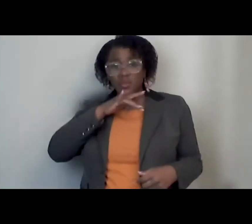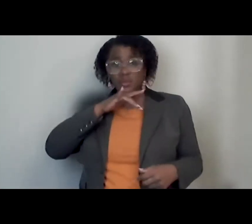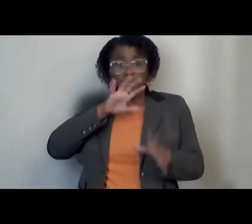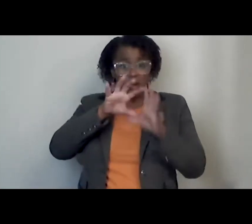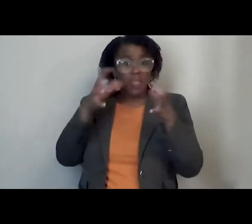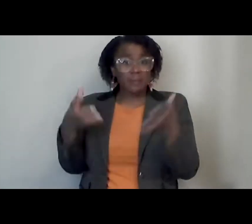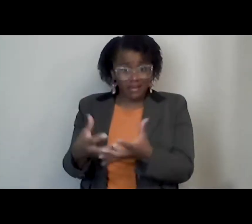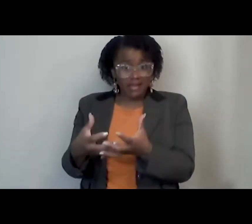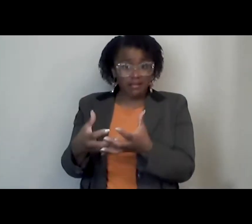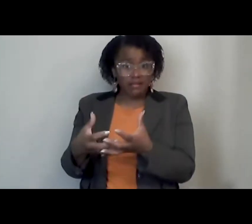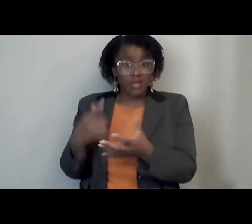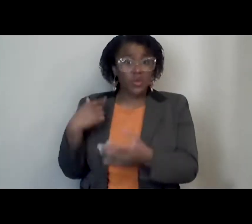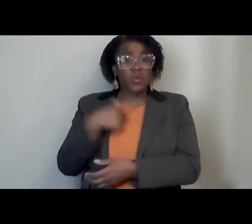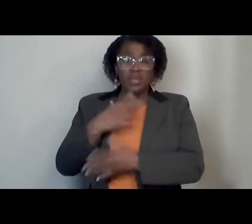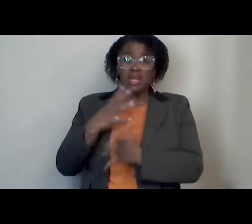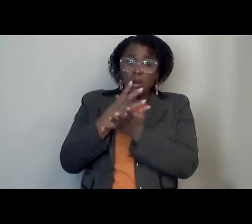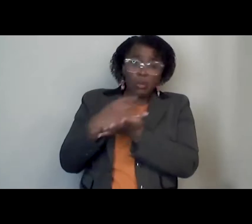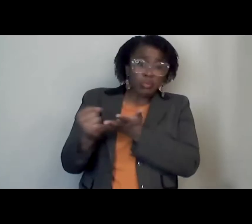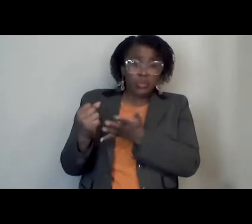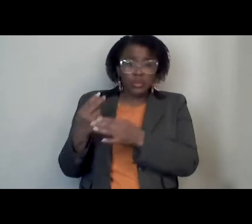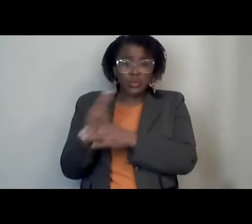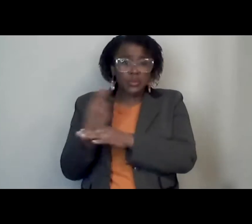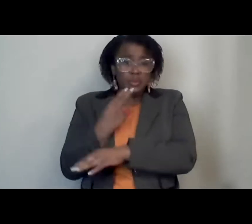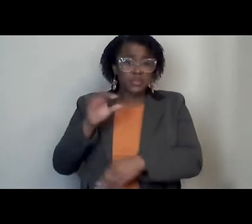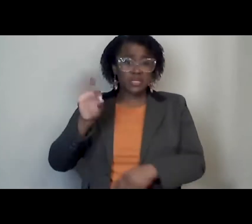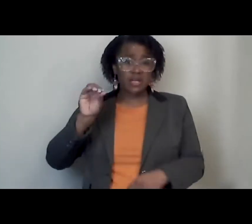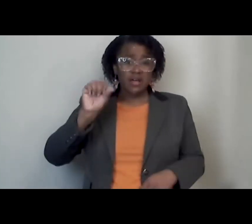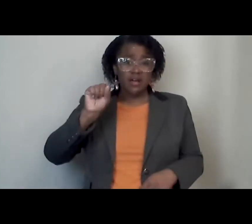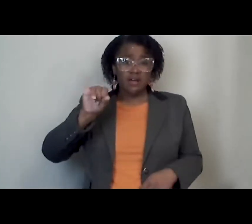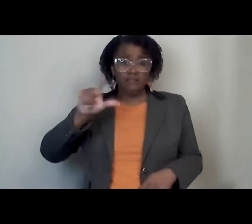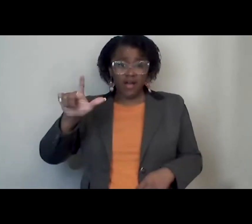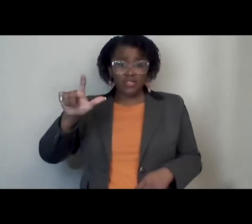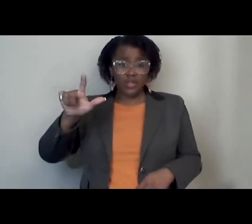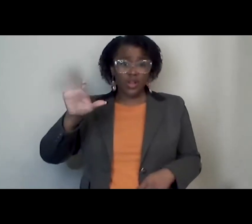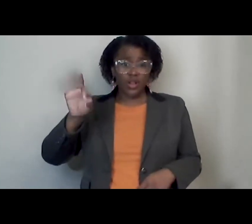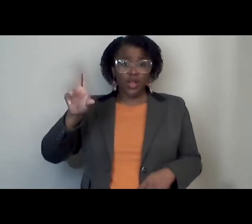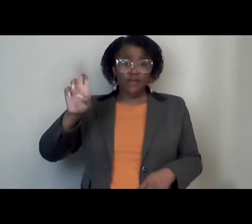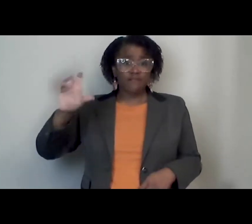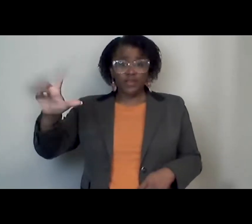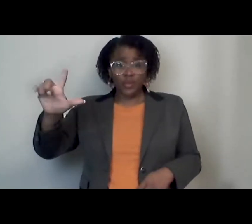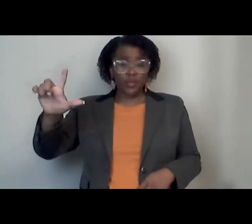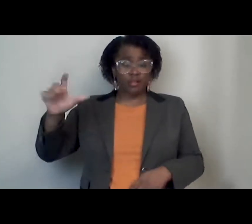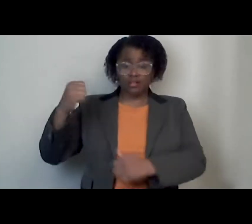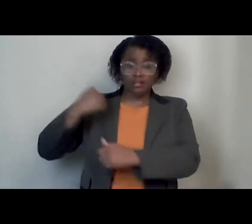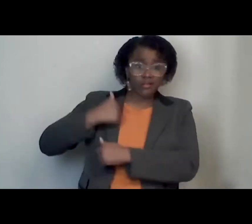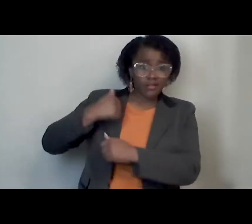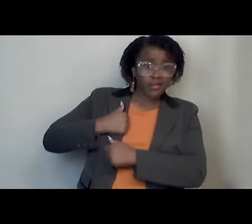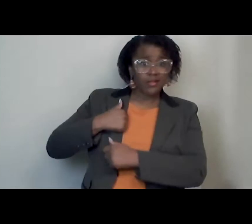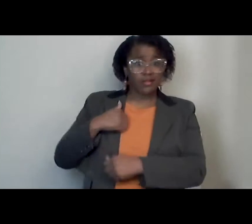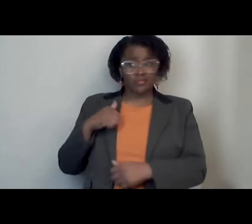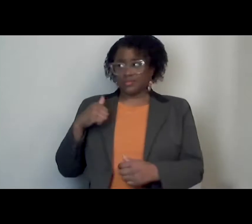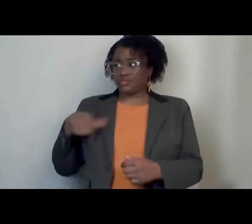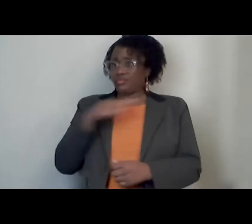It guzzles fossil fuels to keep its operations and bases, artillery running around the